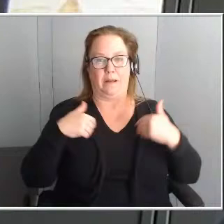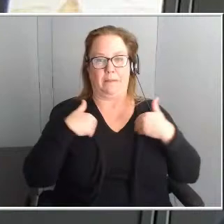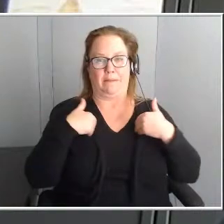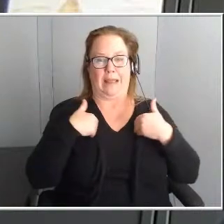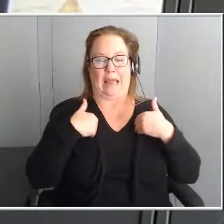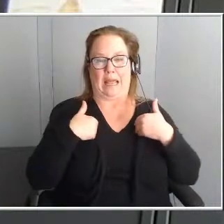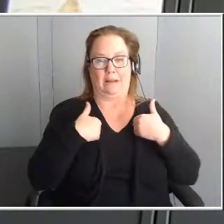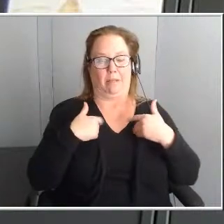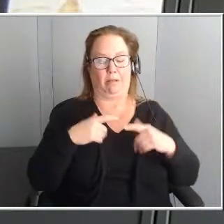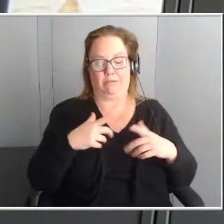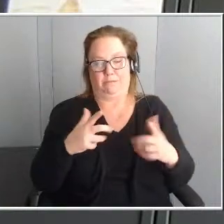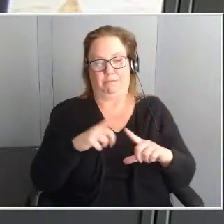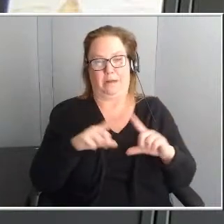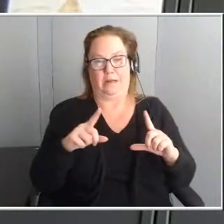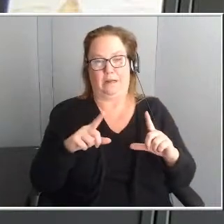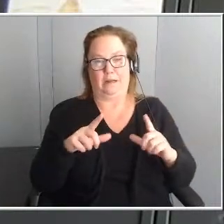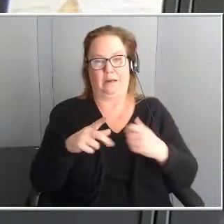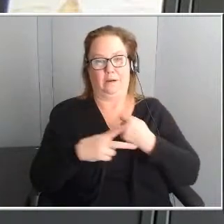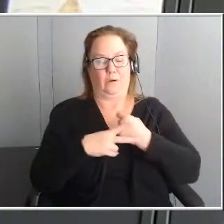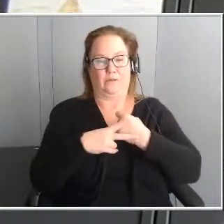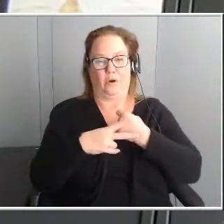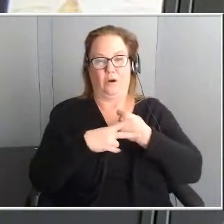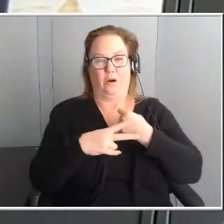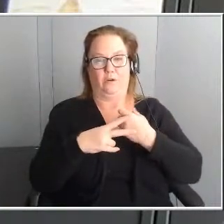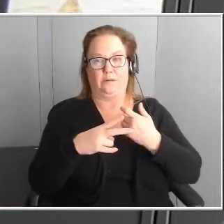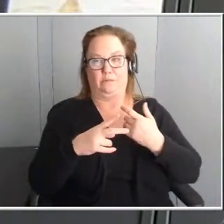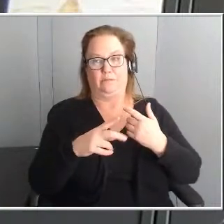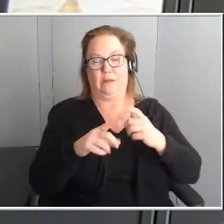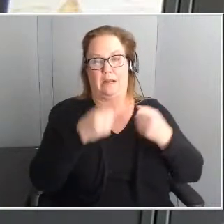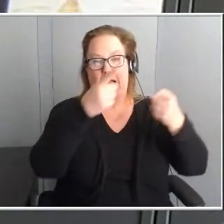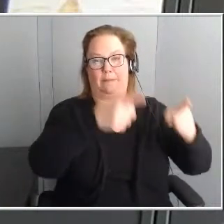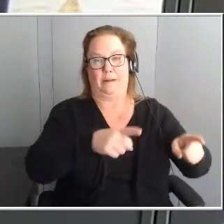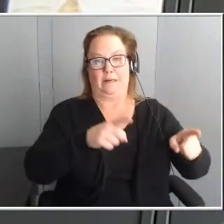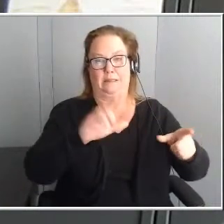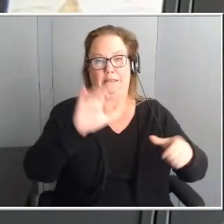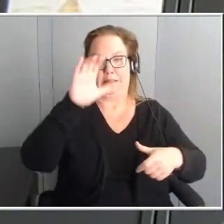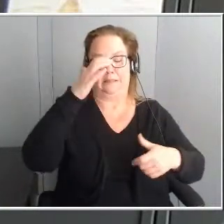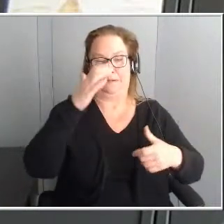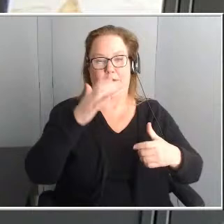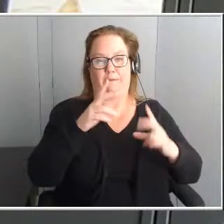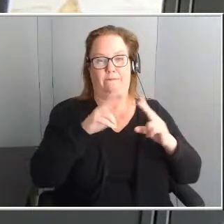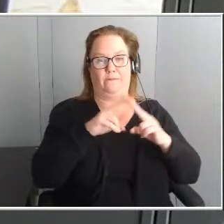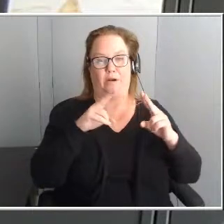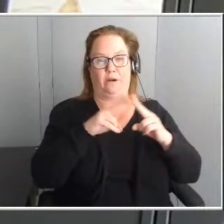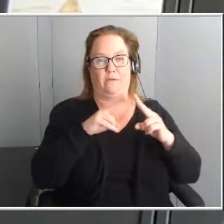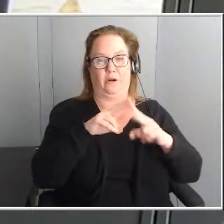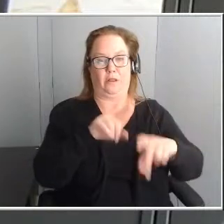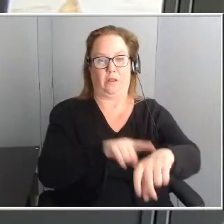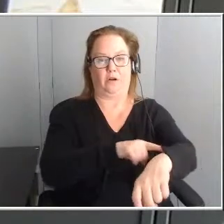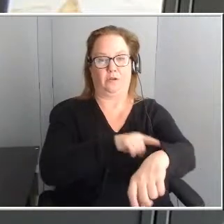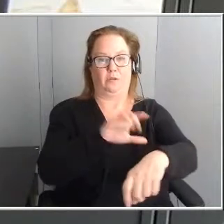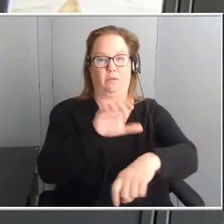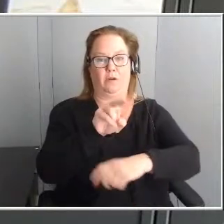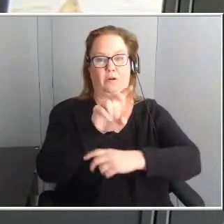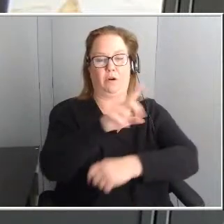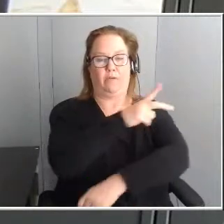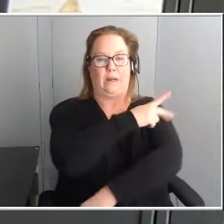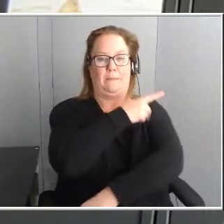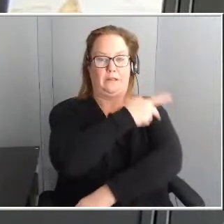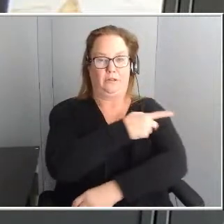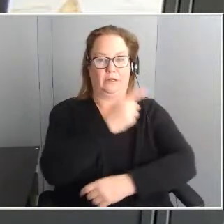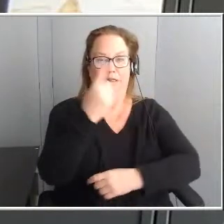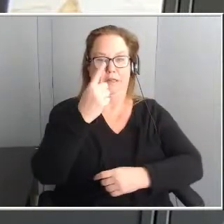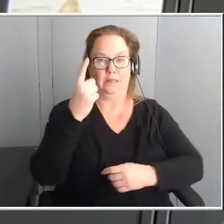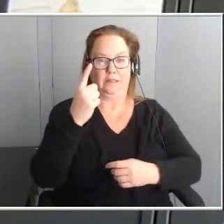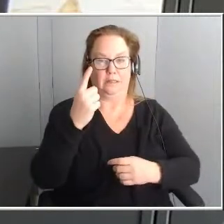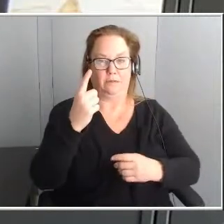reservoir or something. It was totally different. And what it turned out is it appears that it was a very, very long-term COVID patient, someone who probably